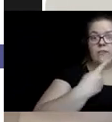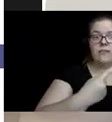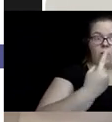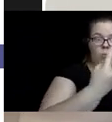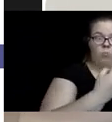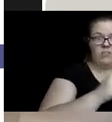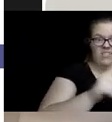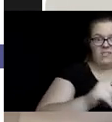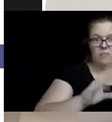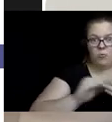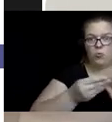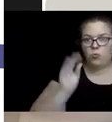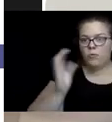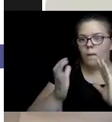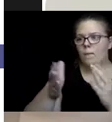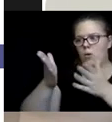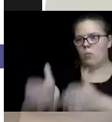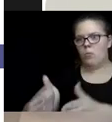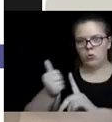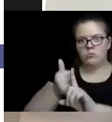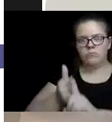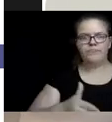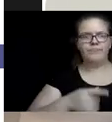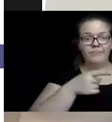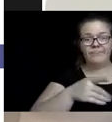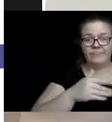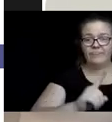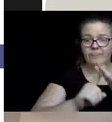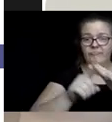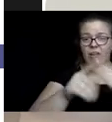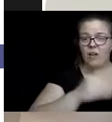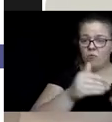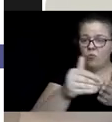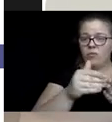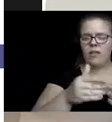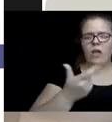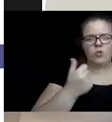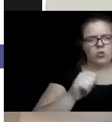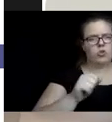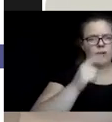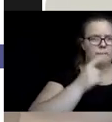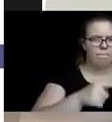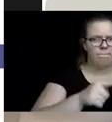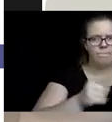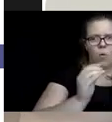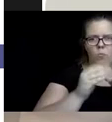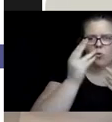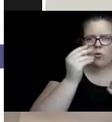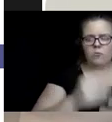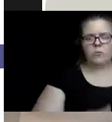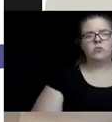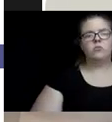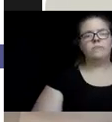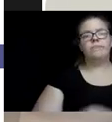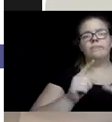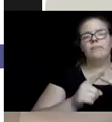else? Are they happening frequently? Try to get some information behind that. Doctor hopping.